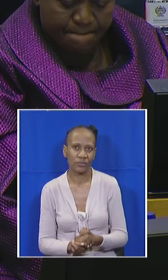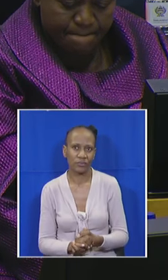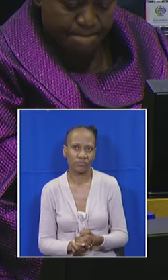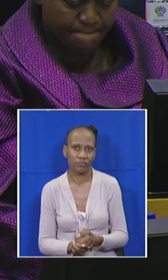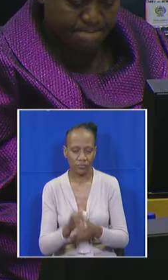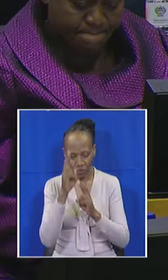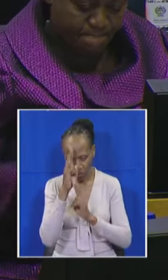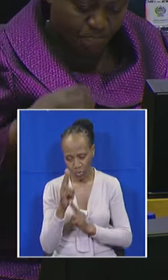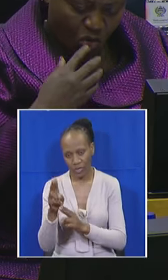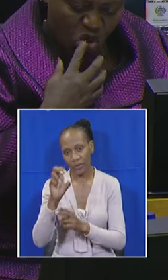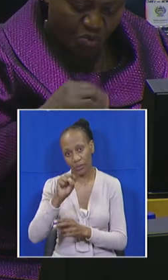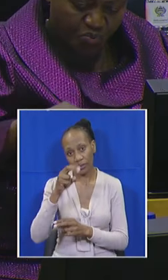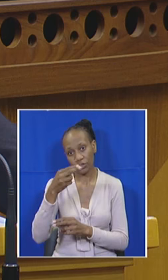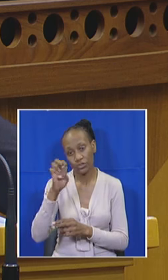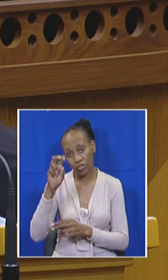Honorable Shenge